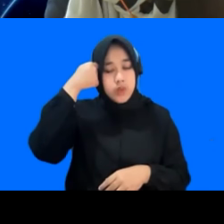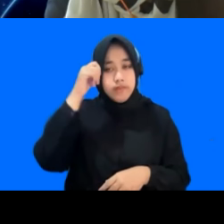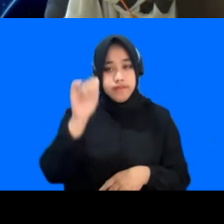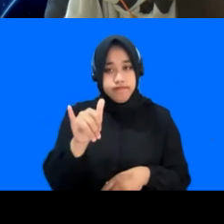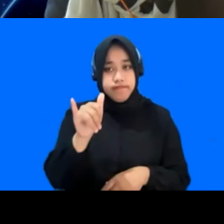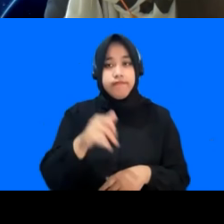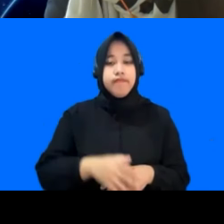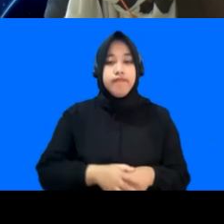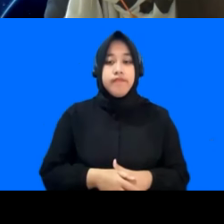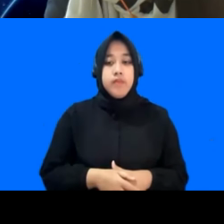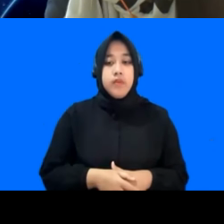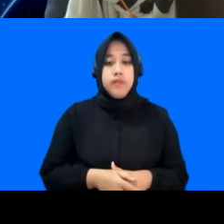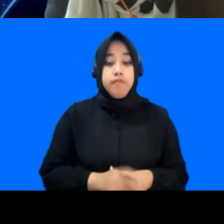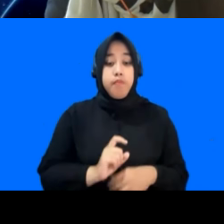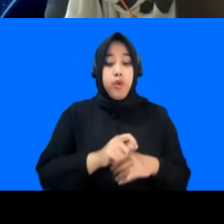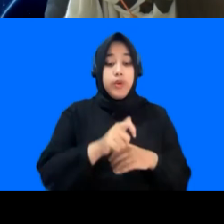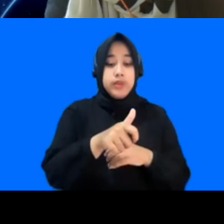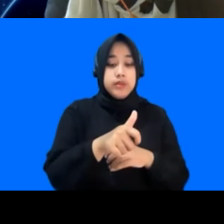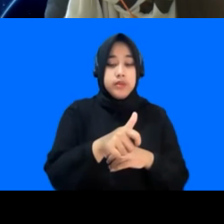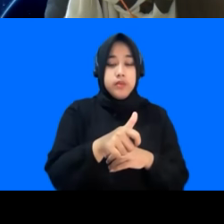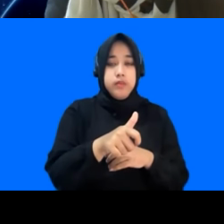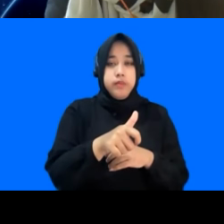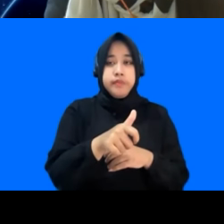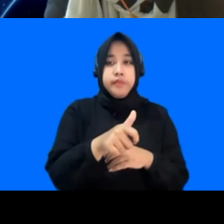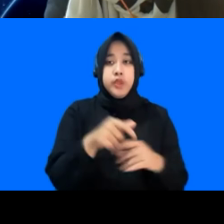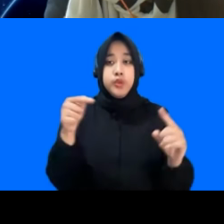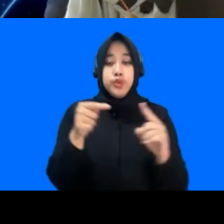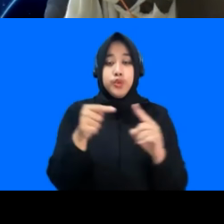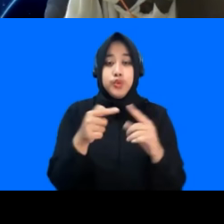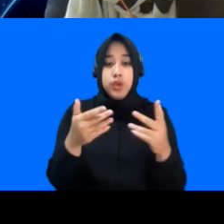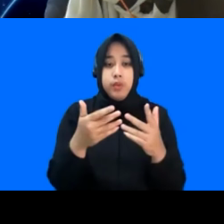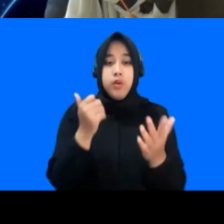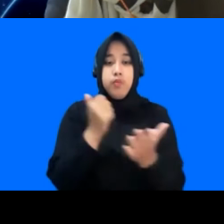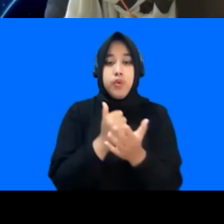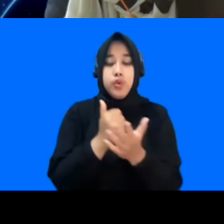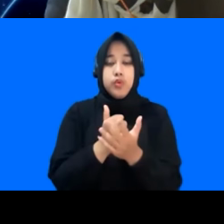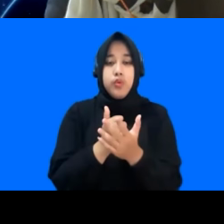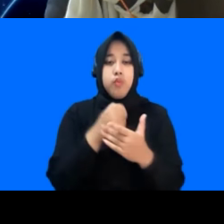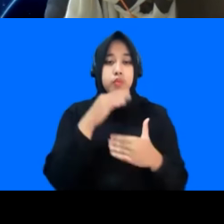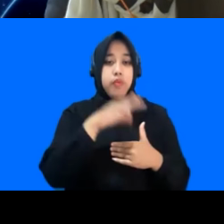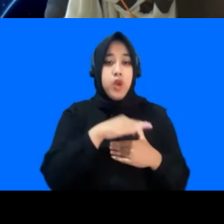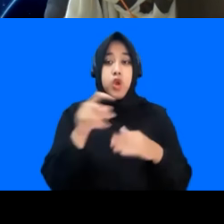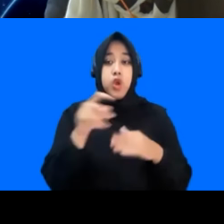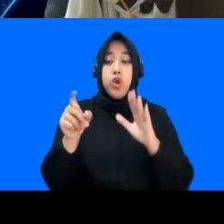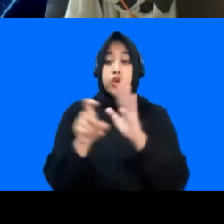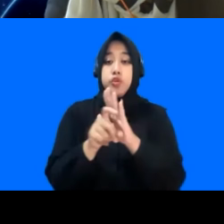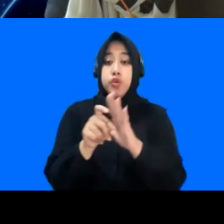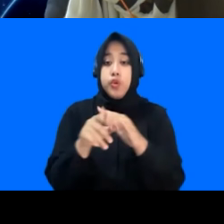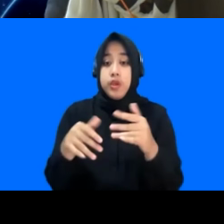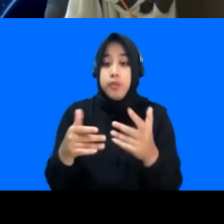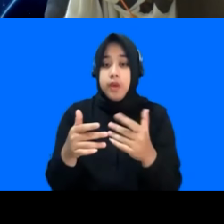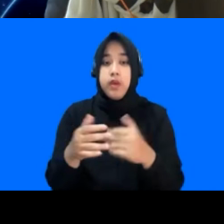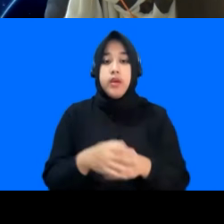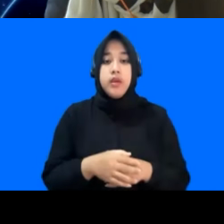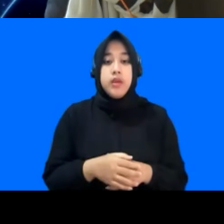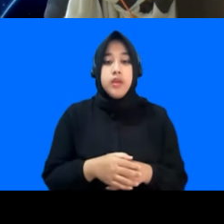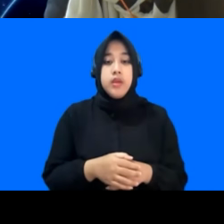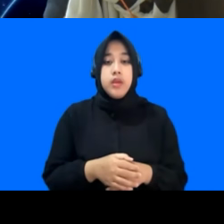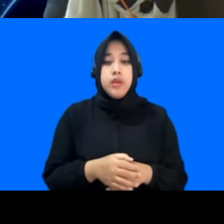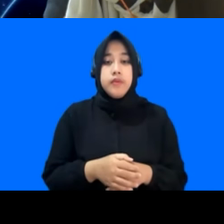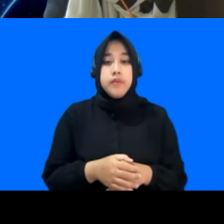are within reach. Start your journey today. Take the new ASEAN Australia Smart Cities Trust Fund e-learning course, Cities for